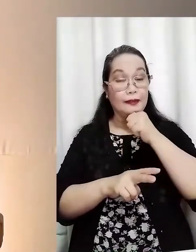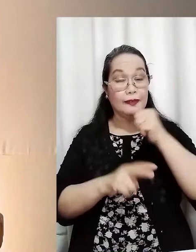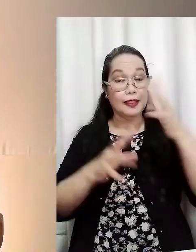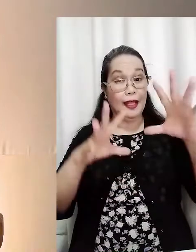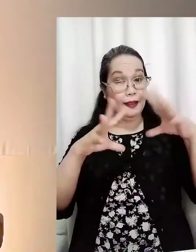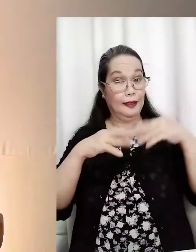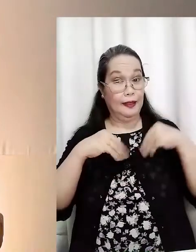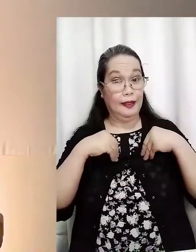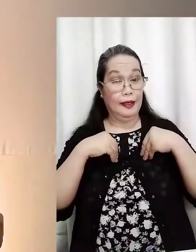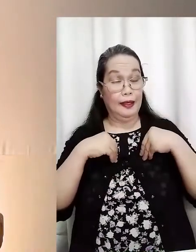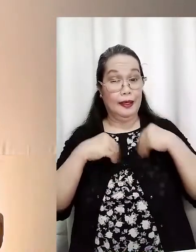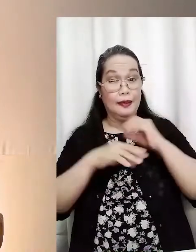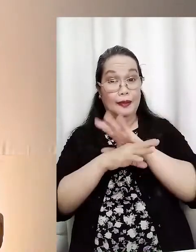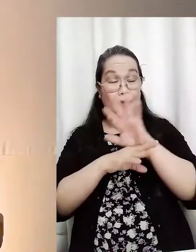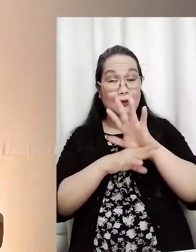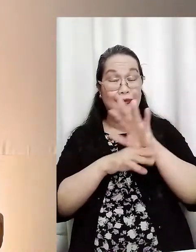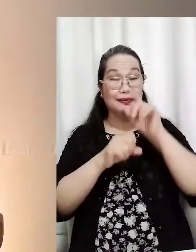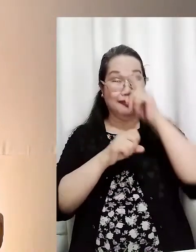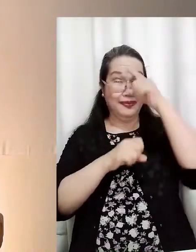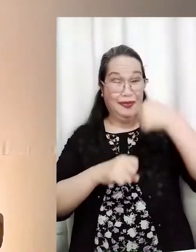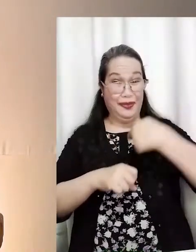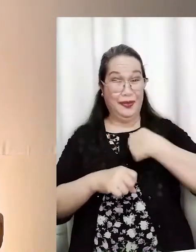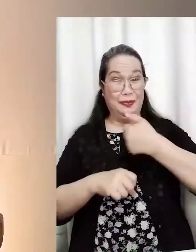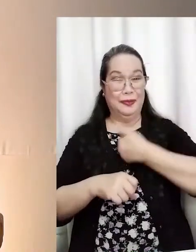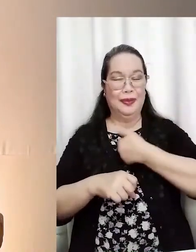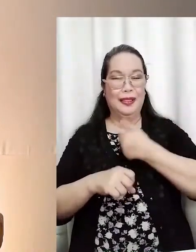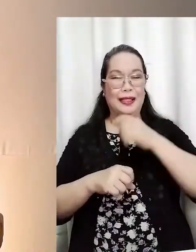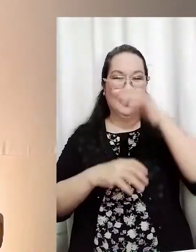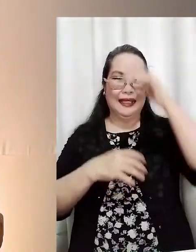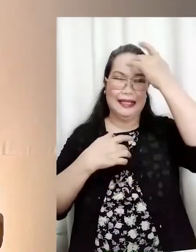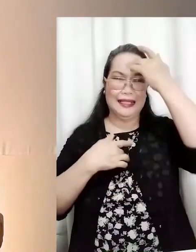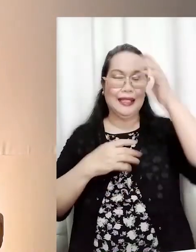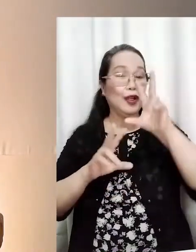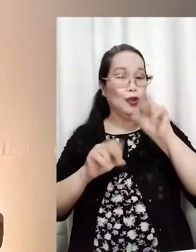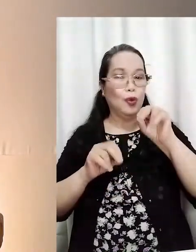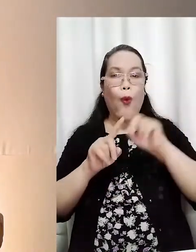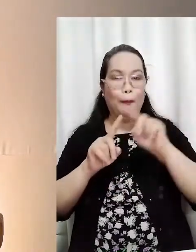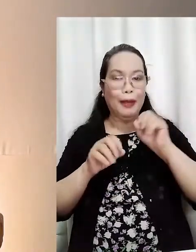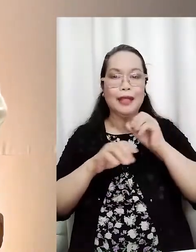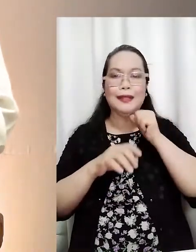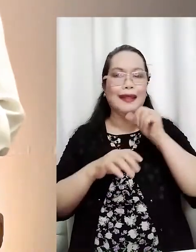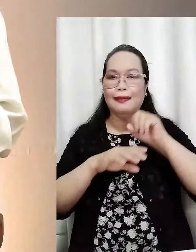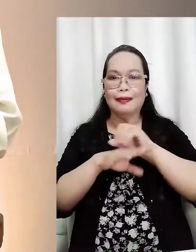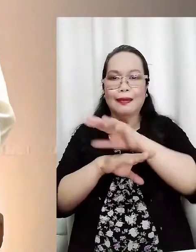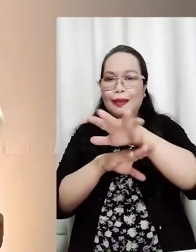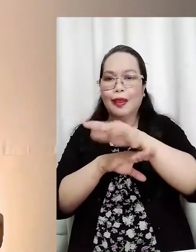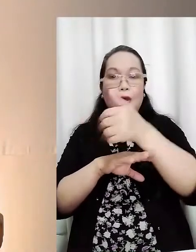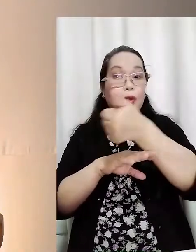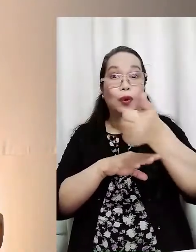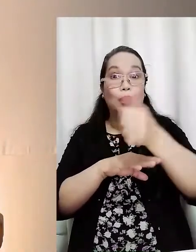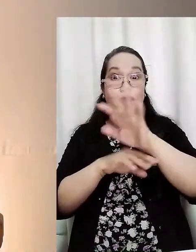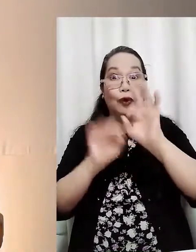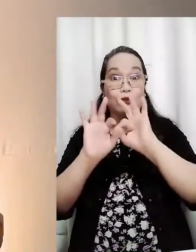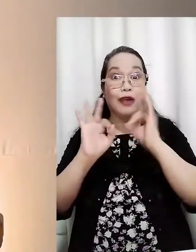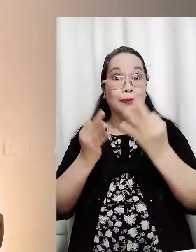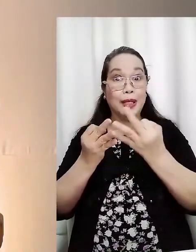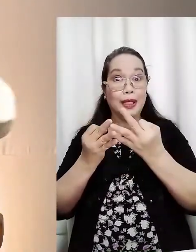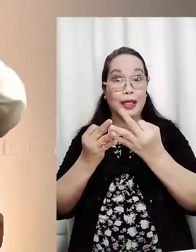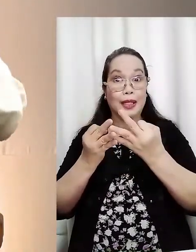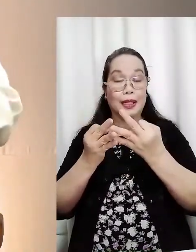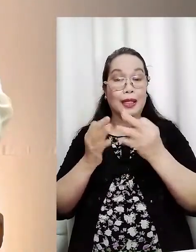lamang magkakasakit, kundi hindi mo rin hahawaan ang iyong mga kasama sa